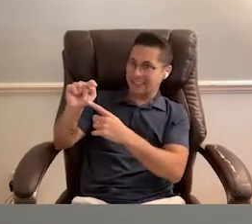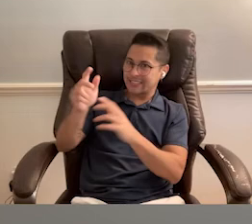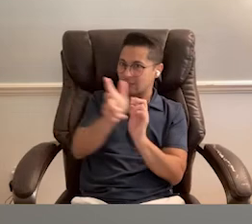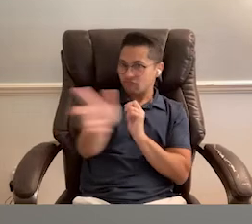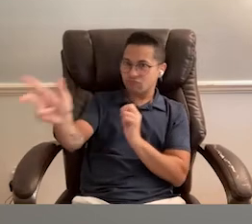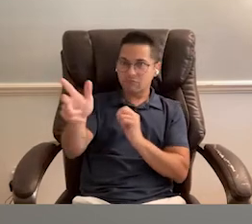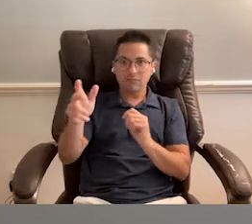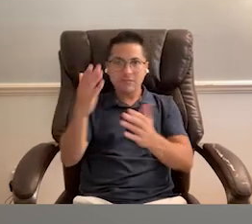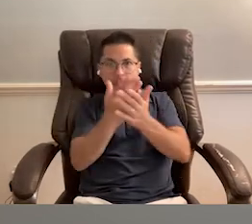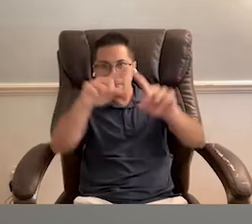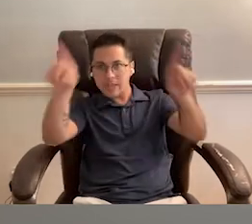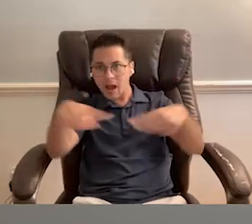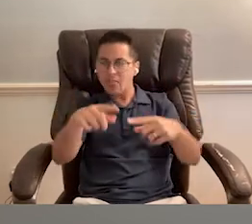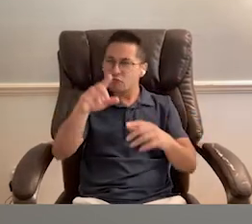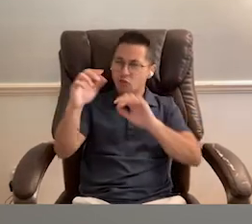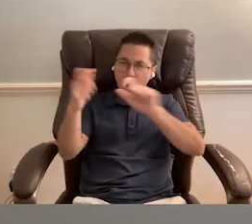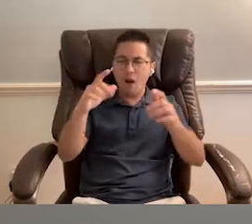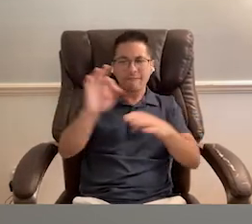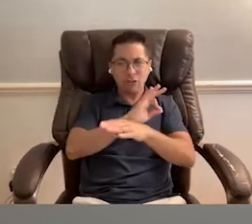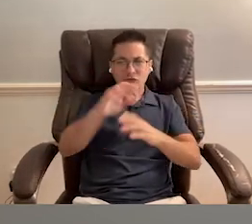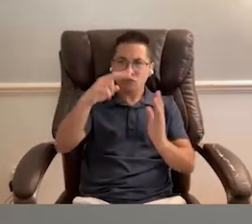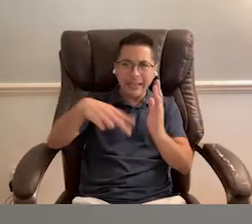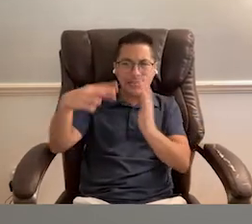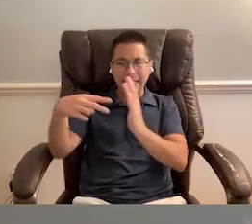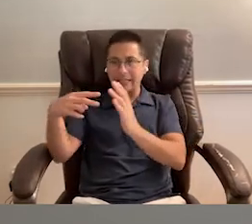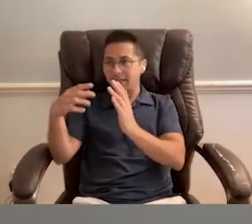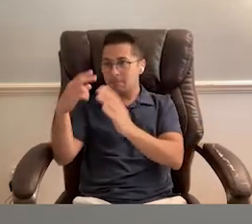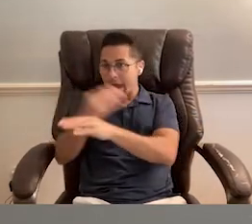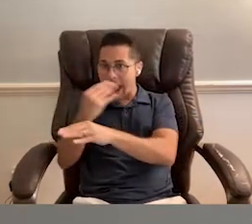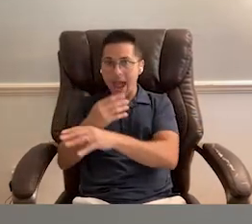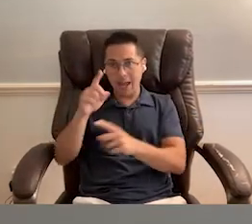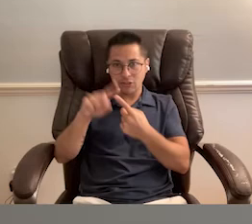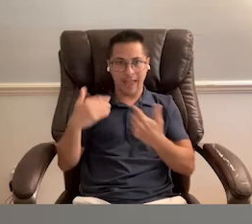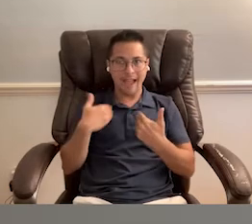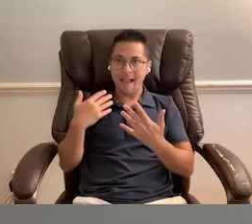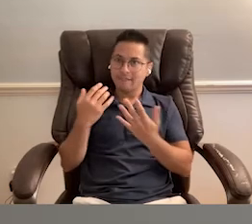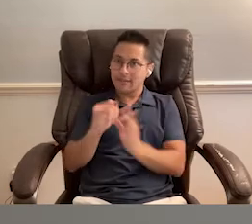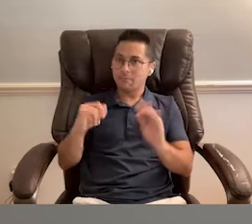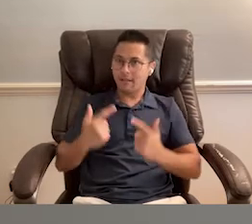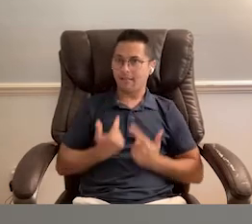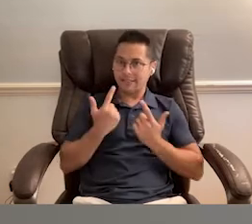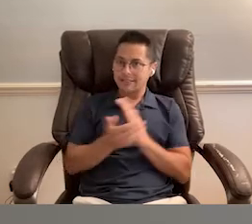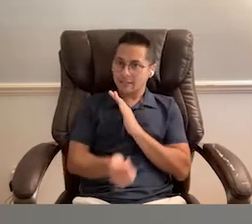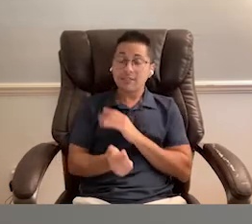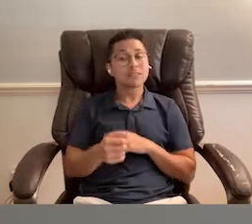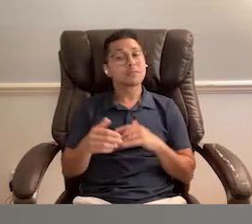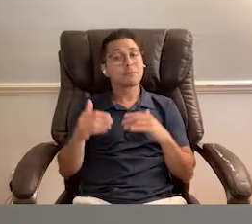those are functional reading skills. You need functional reading and functional math to have those independent living skills. The